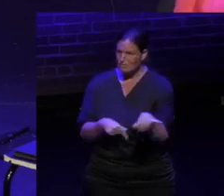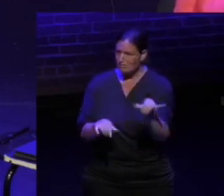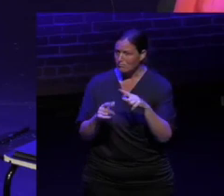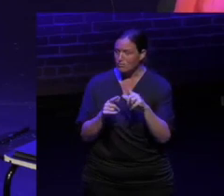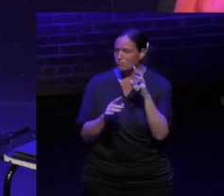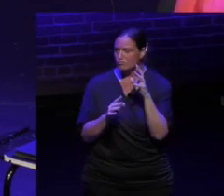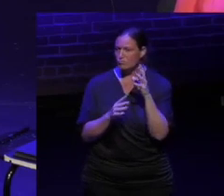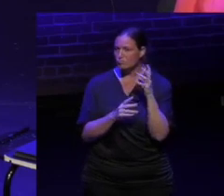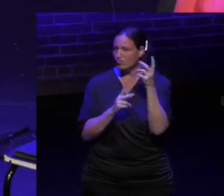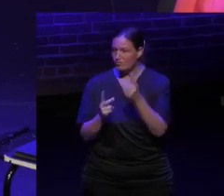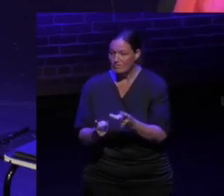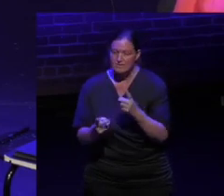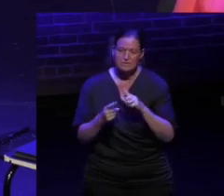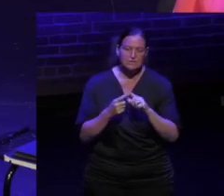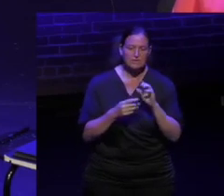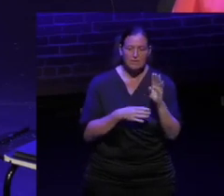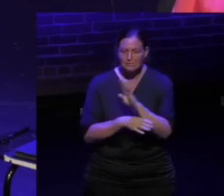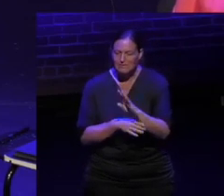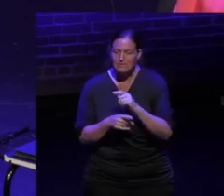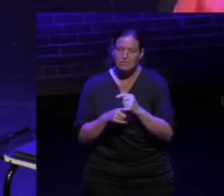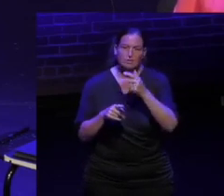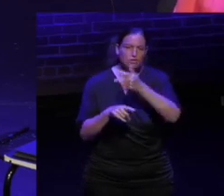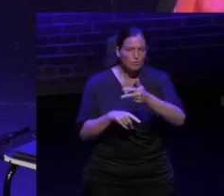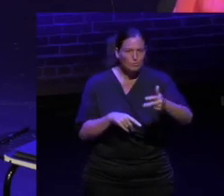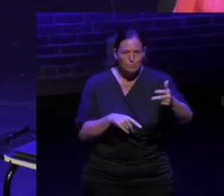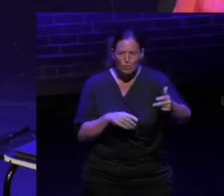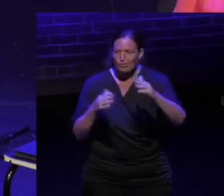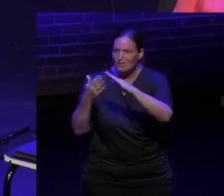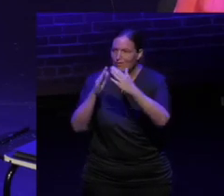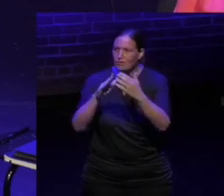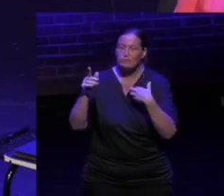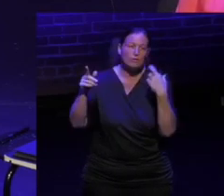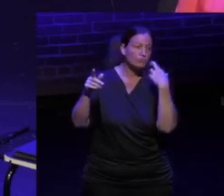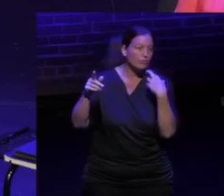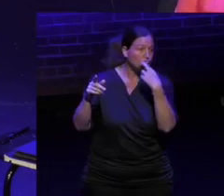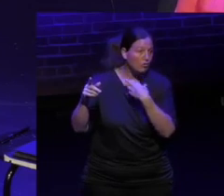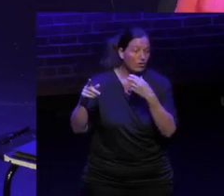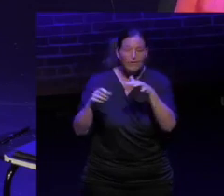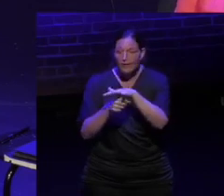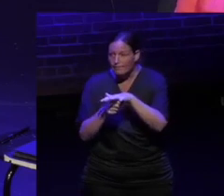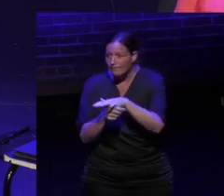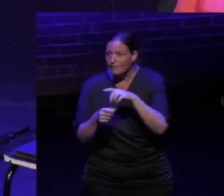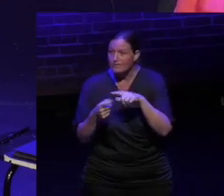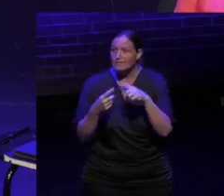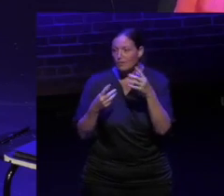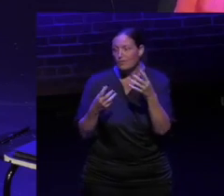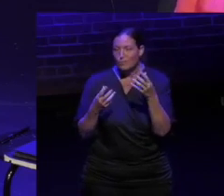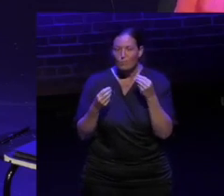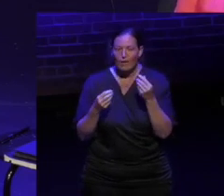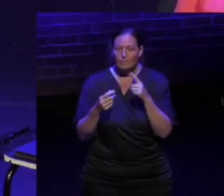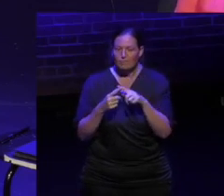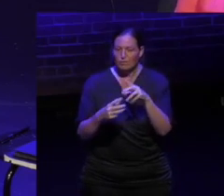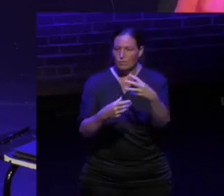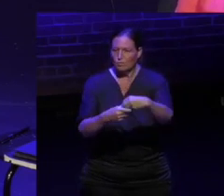generating visits, you're generating parking in downtown, you're generating restaurant stops and everything else. So we do have to lean into that